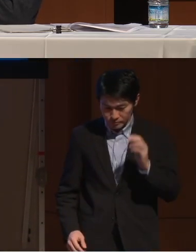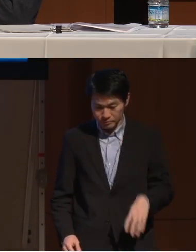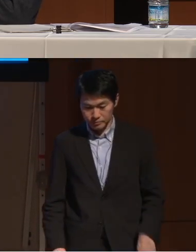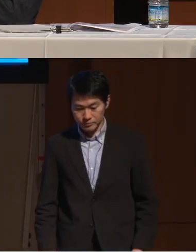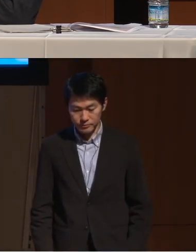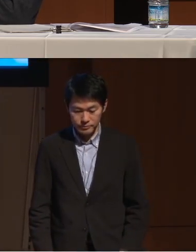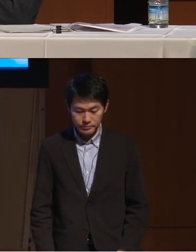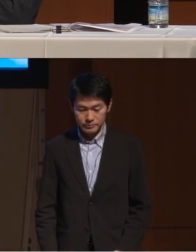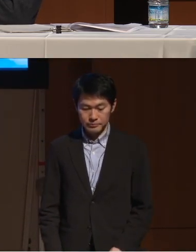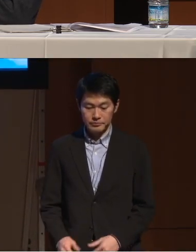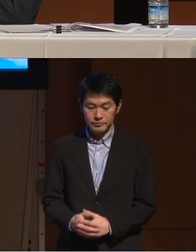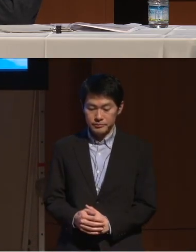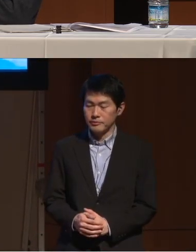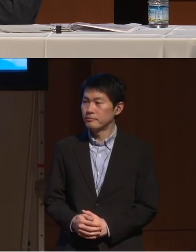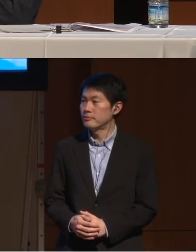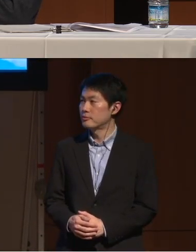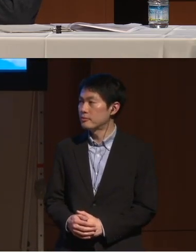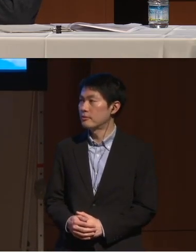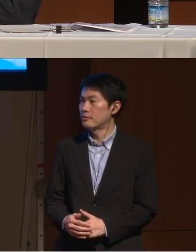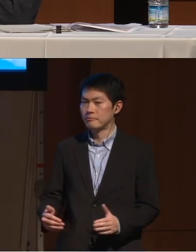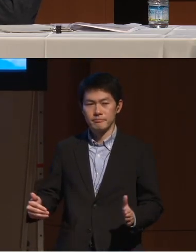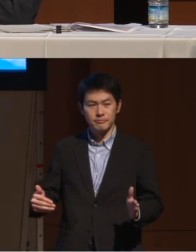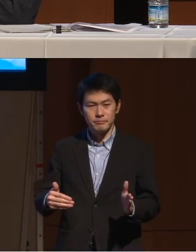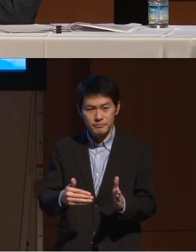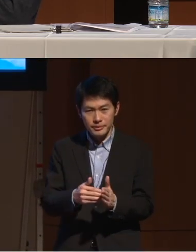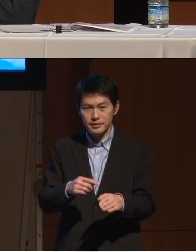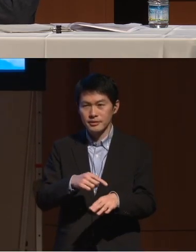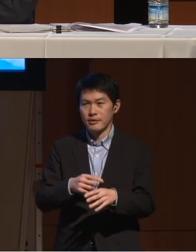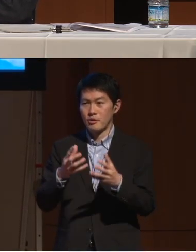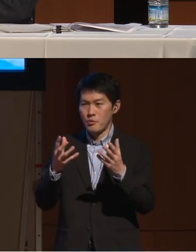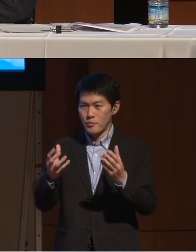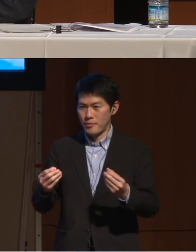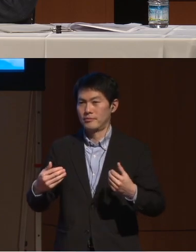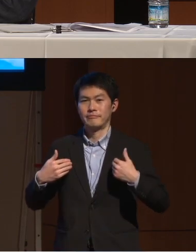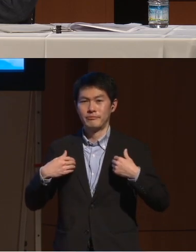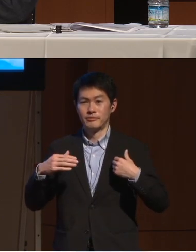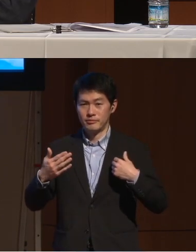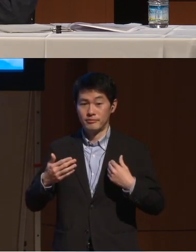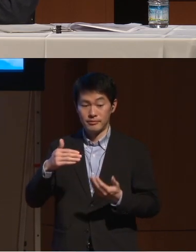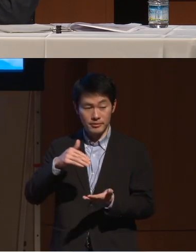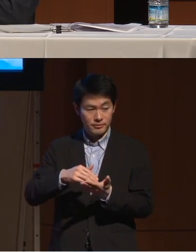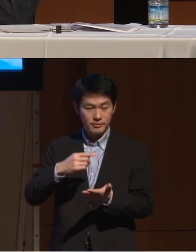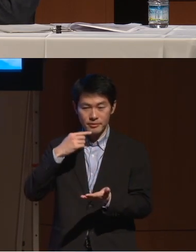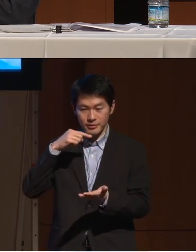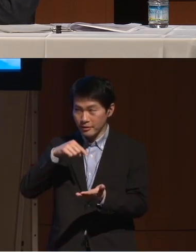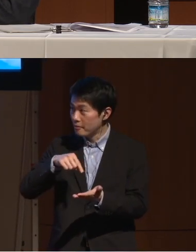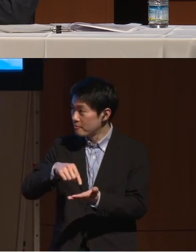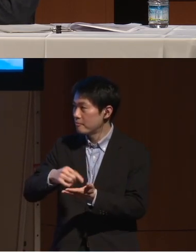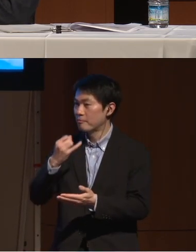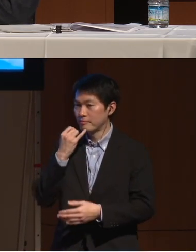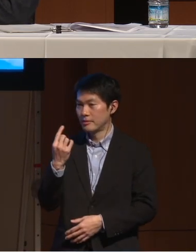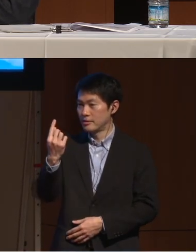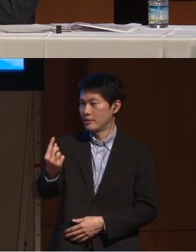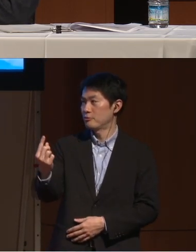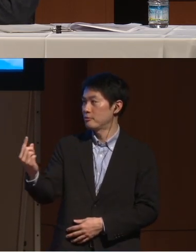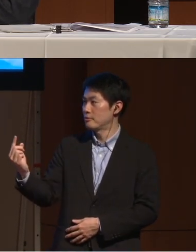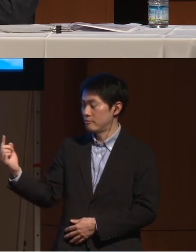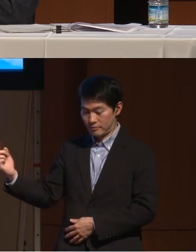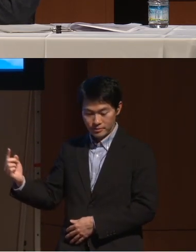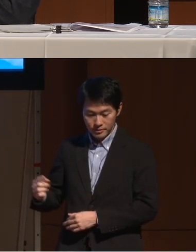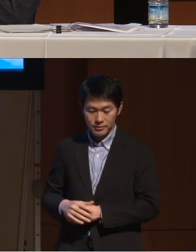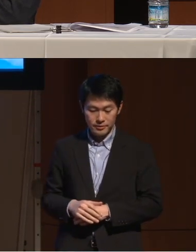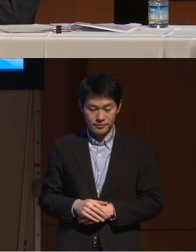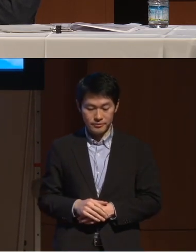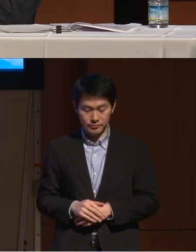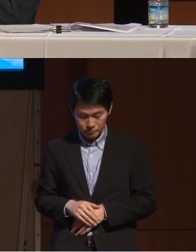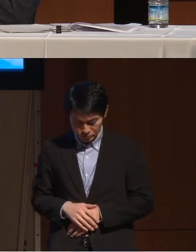to hear final brief comment from each speakers to conclude